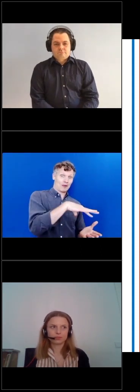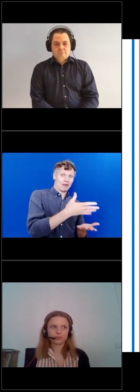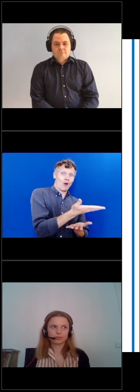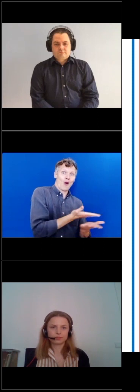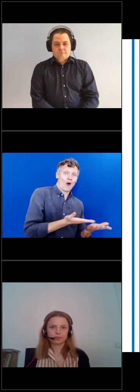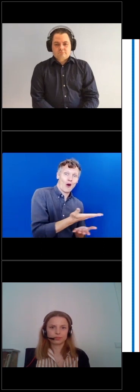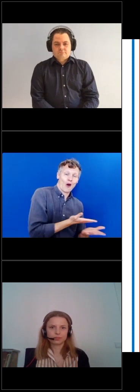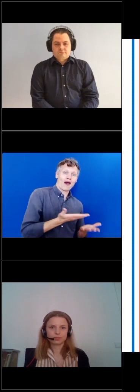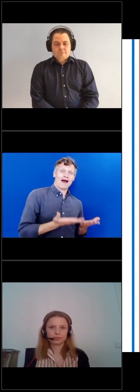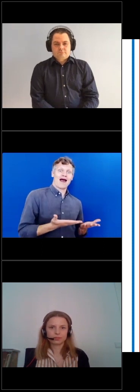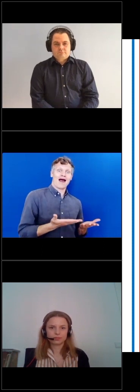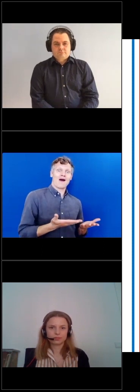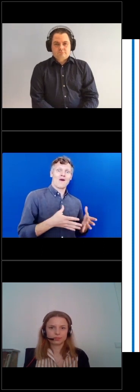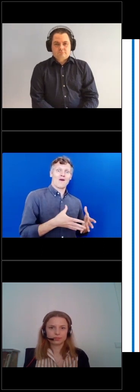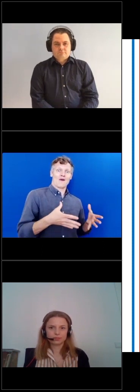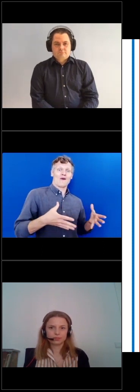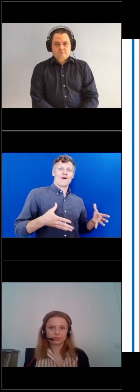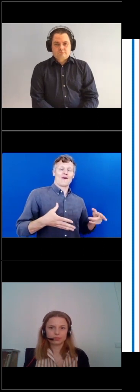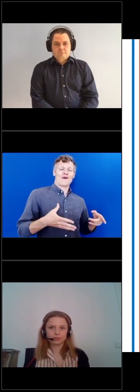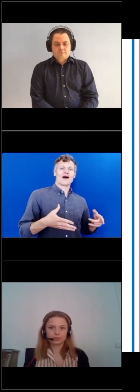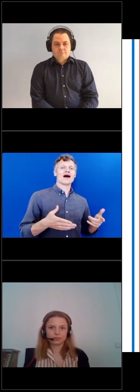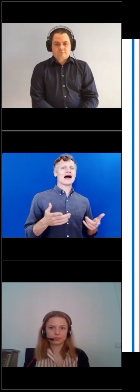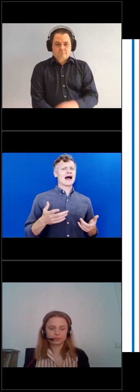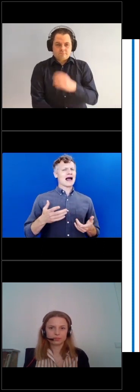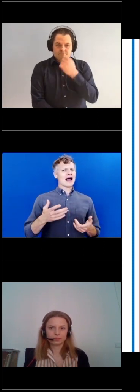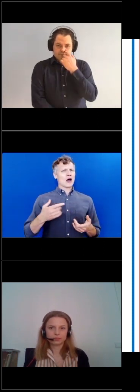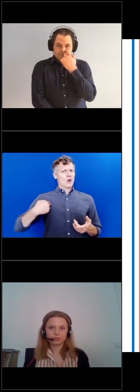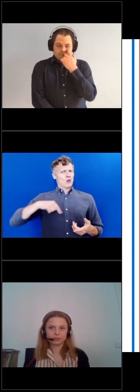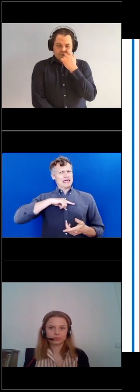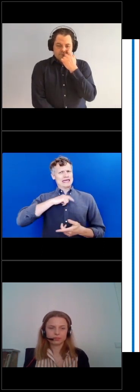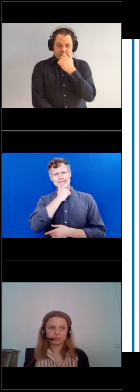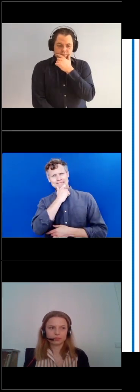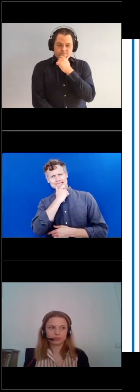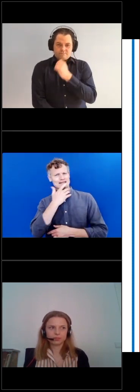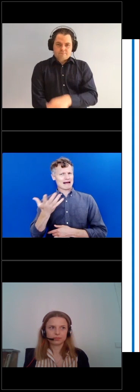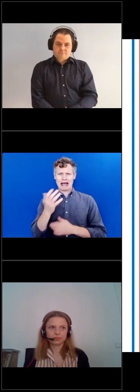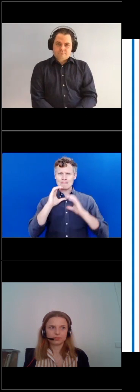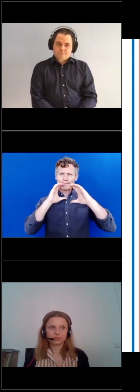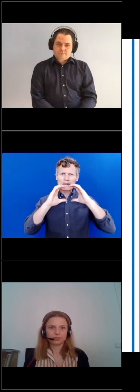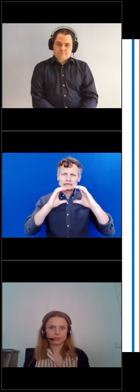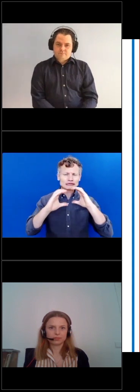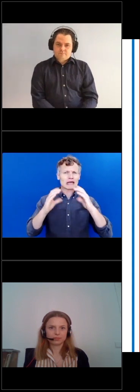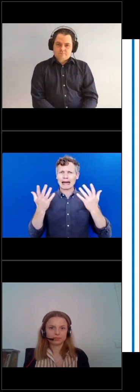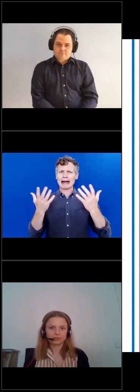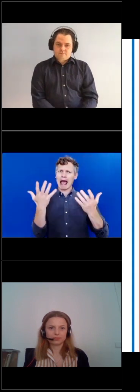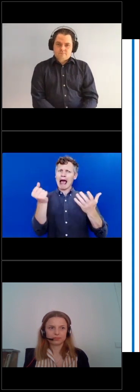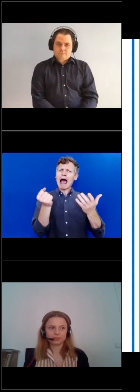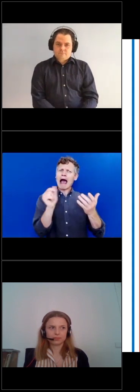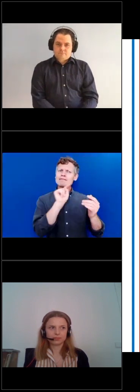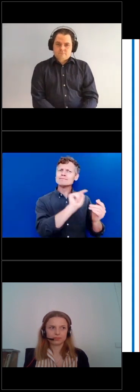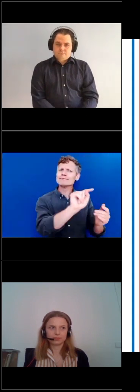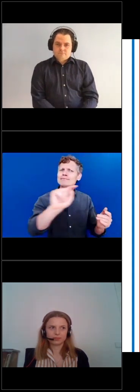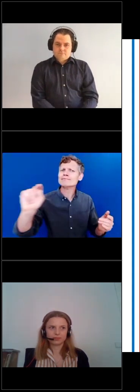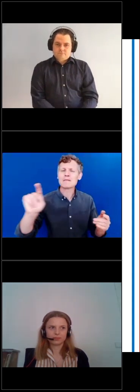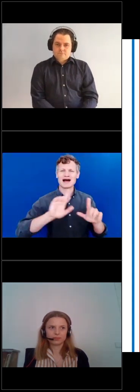of the information and communication materials, but the most concern